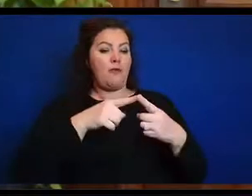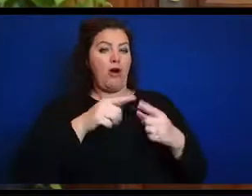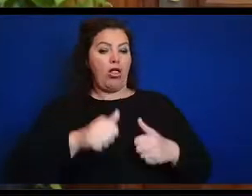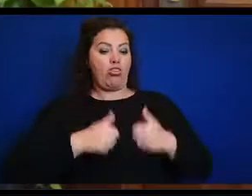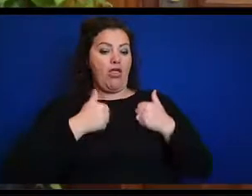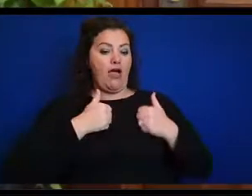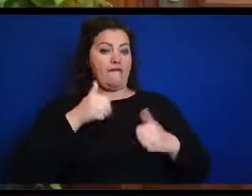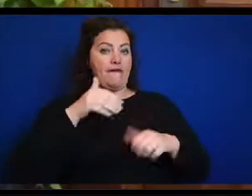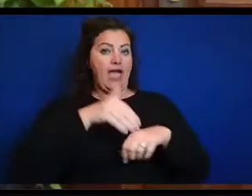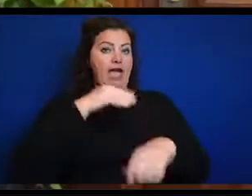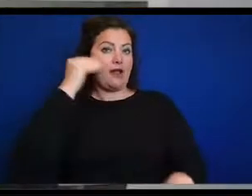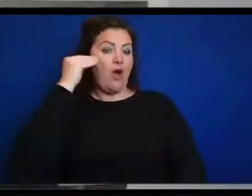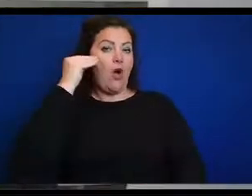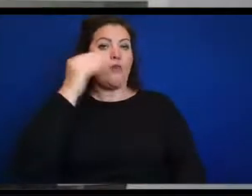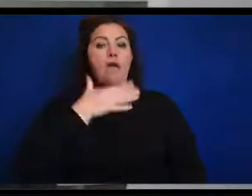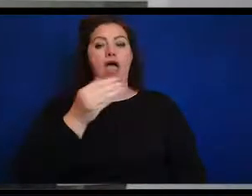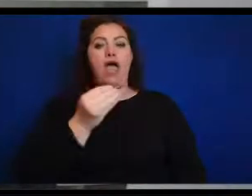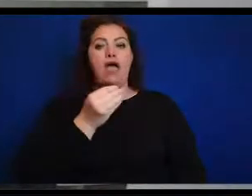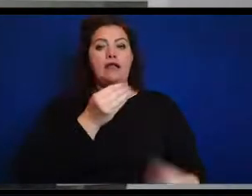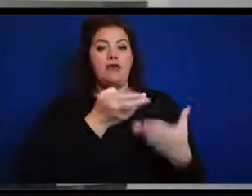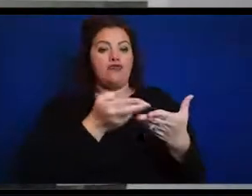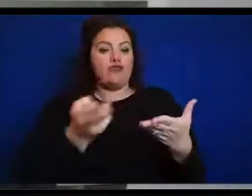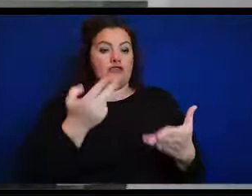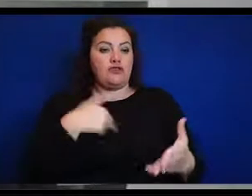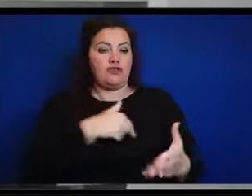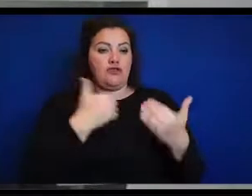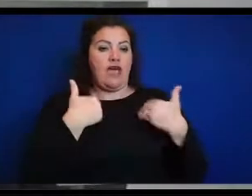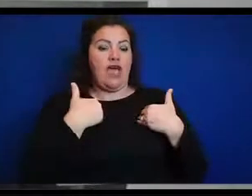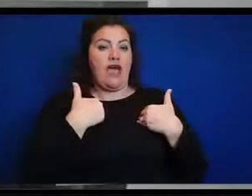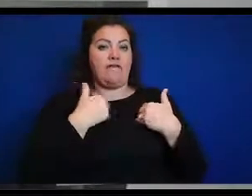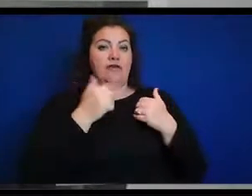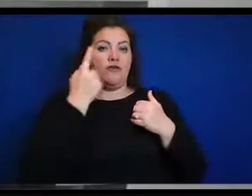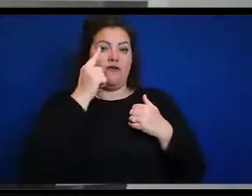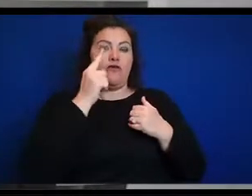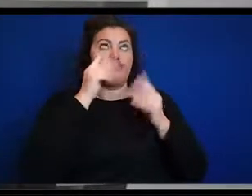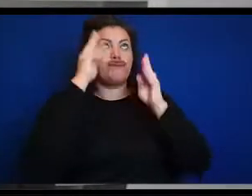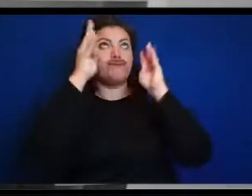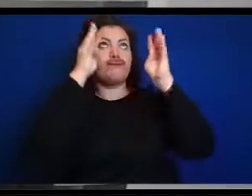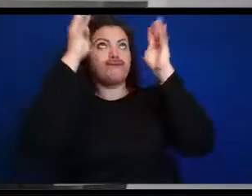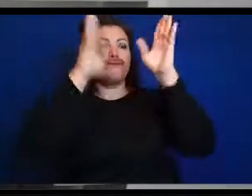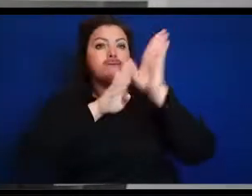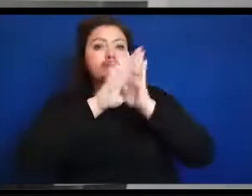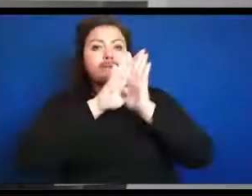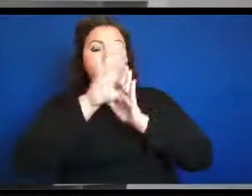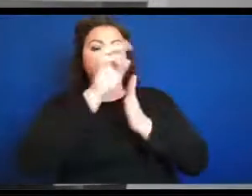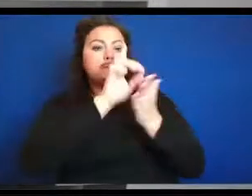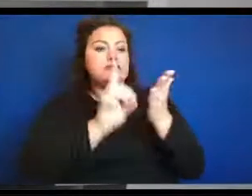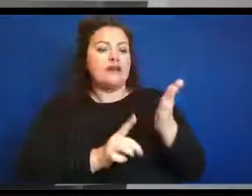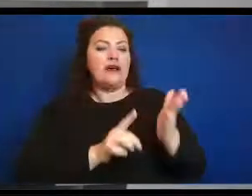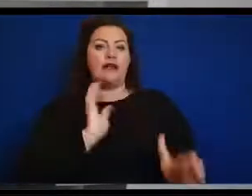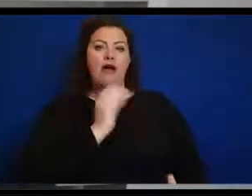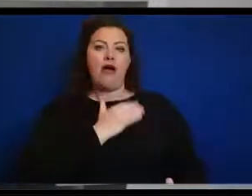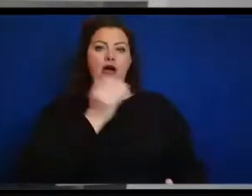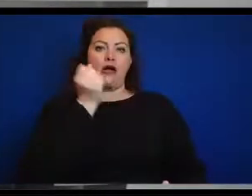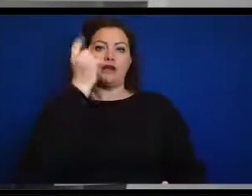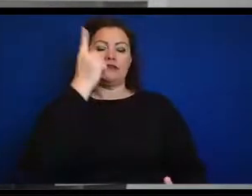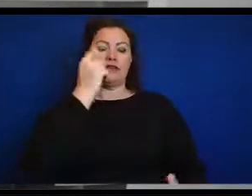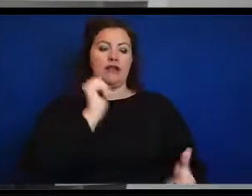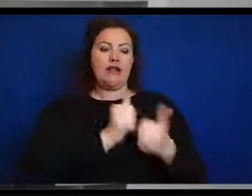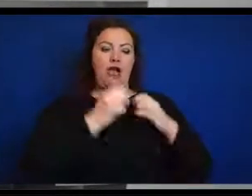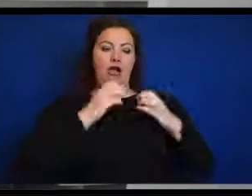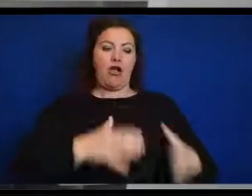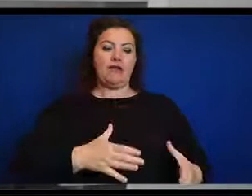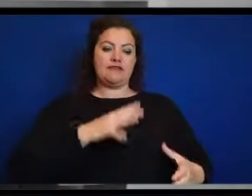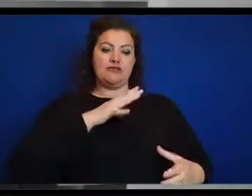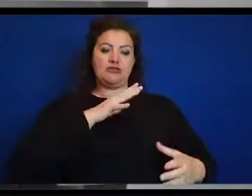home and the resources that we have in product development and design, and our understanding of how customers